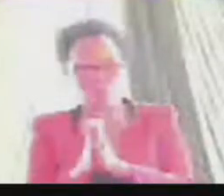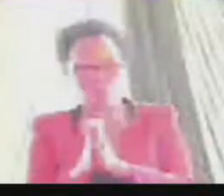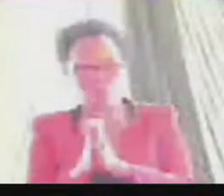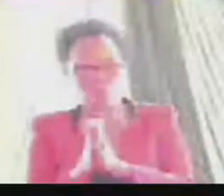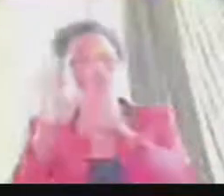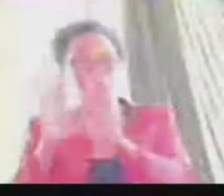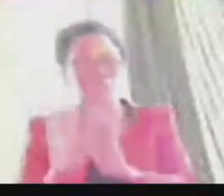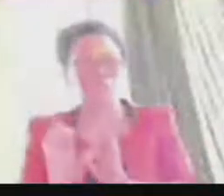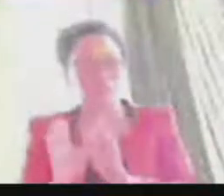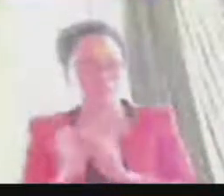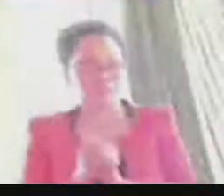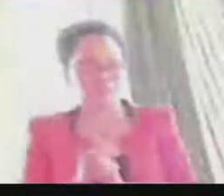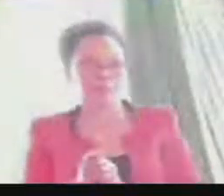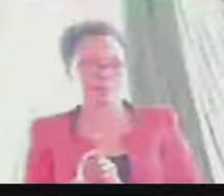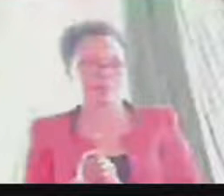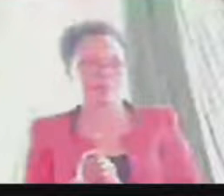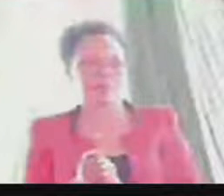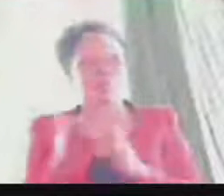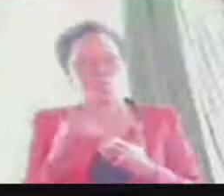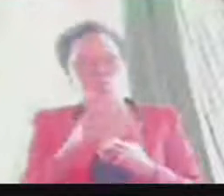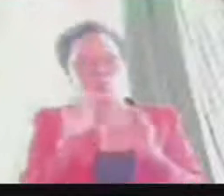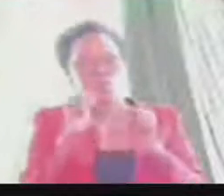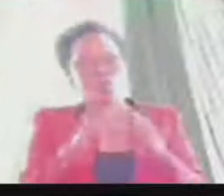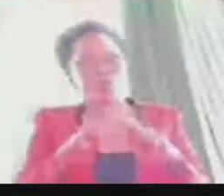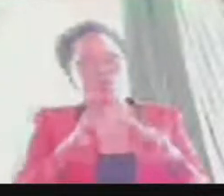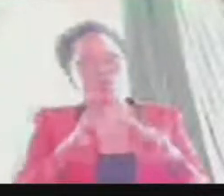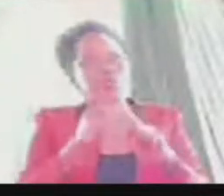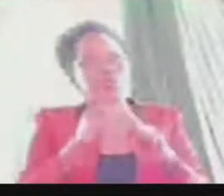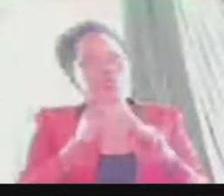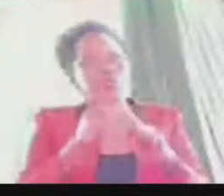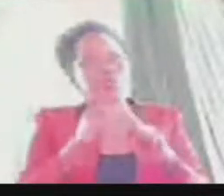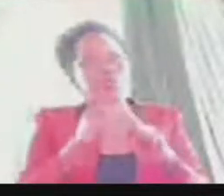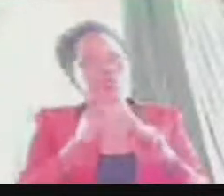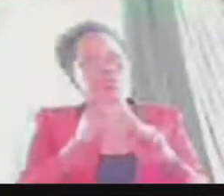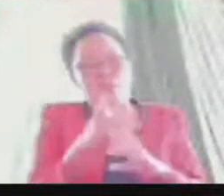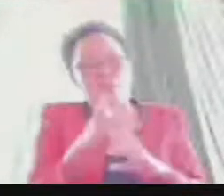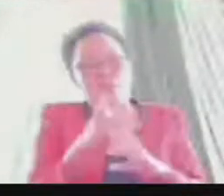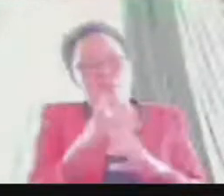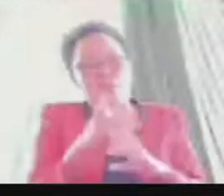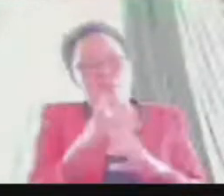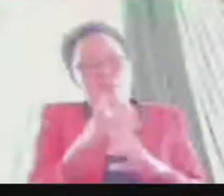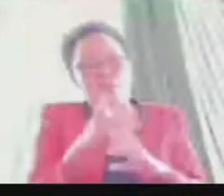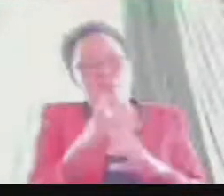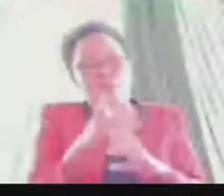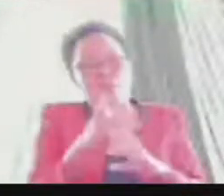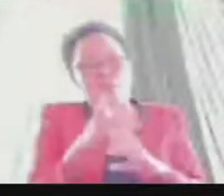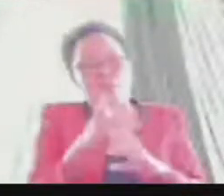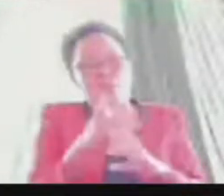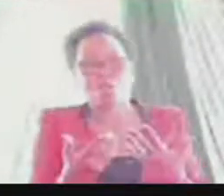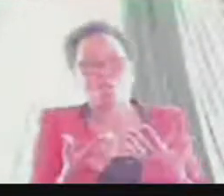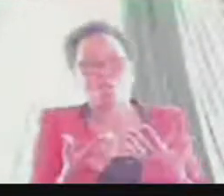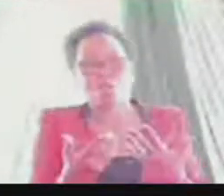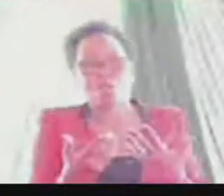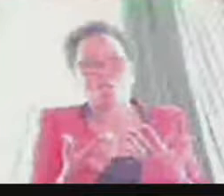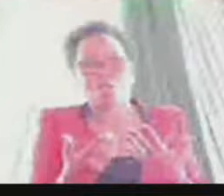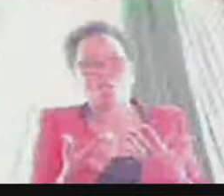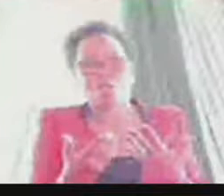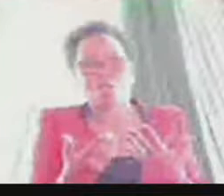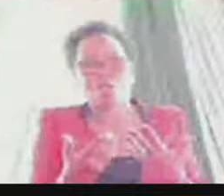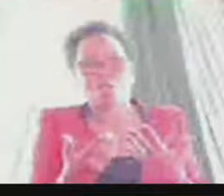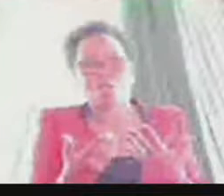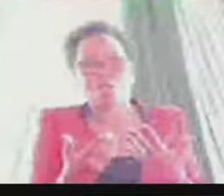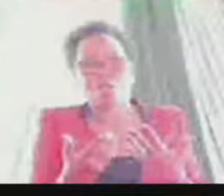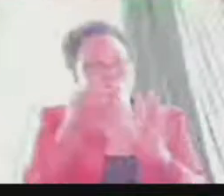is the test in your view? How would you do? Because that is where the meat of the Supreme Court jurisdiction